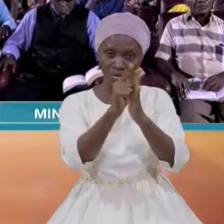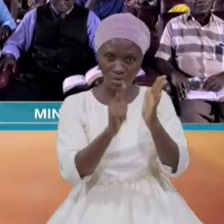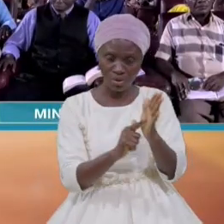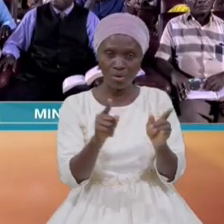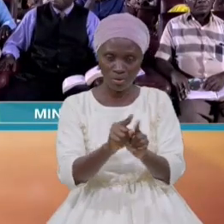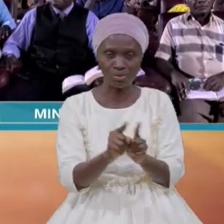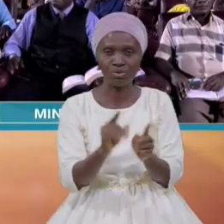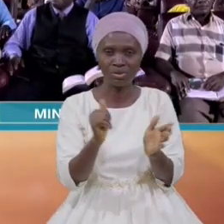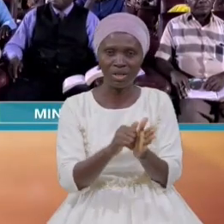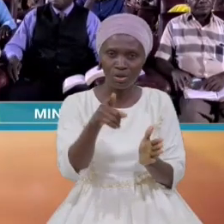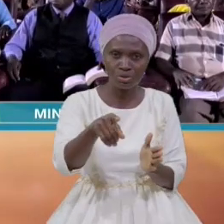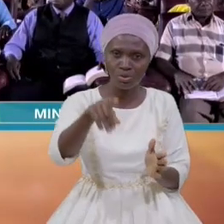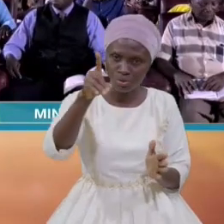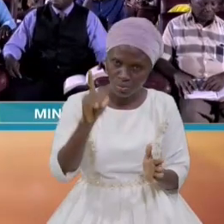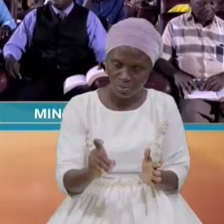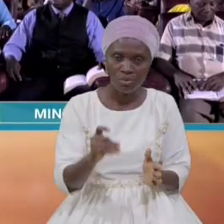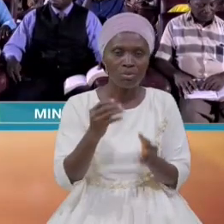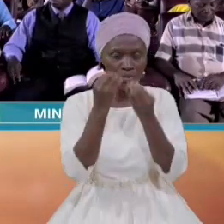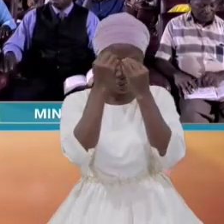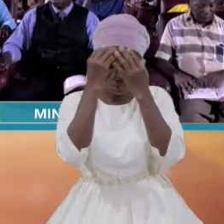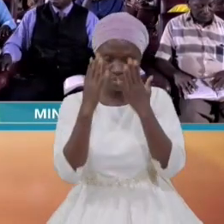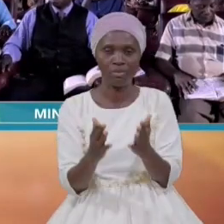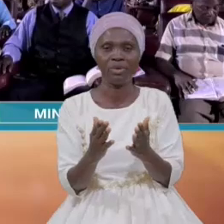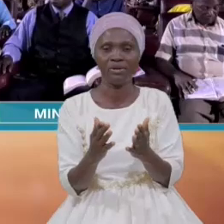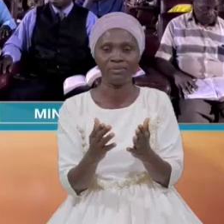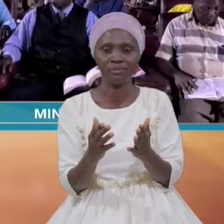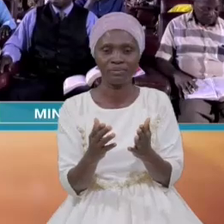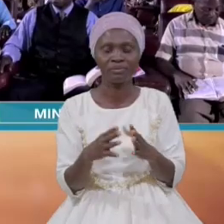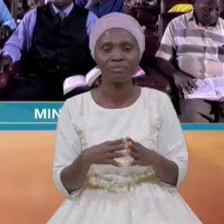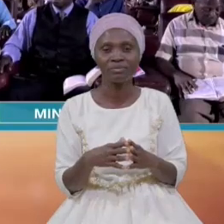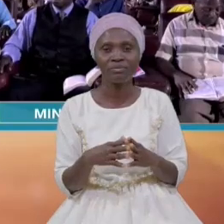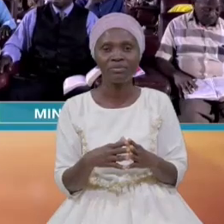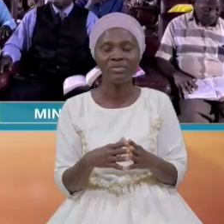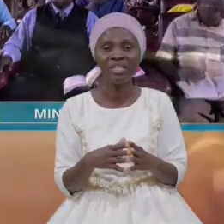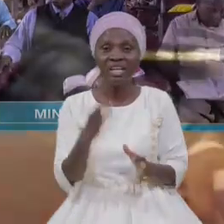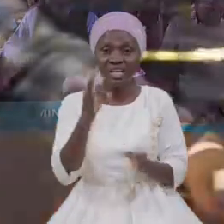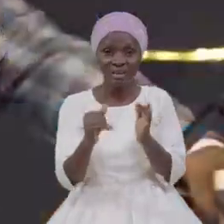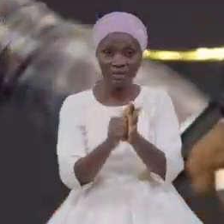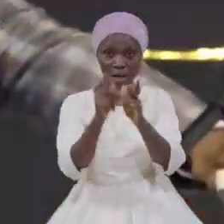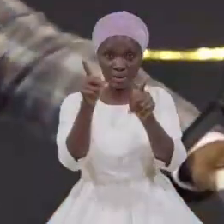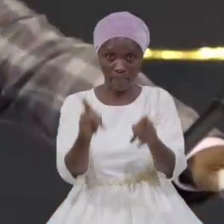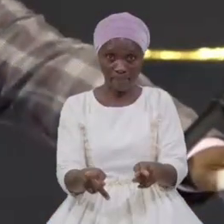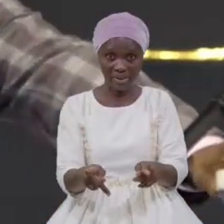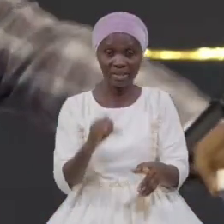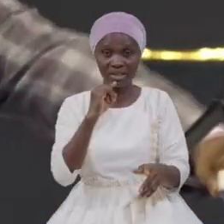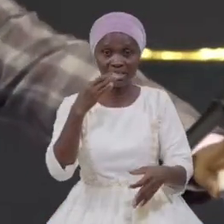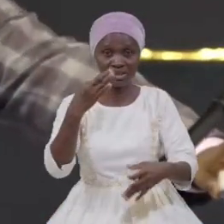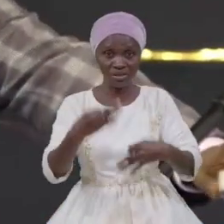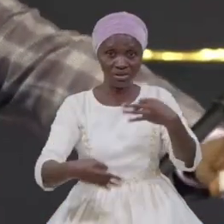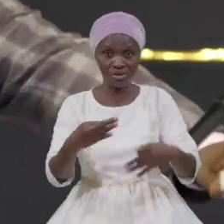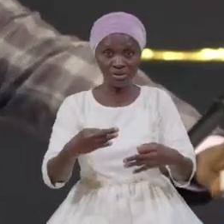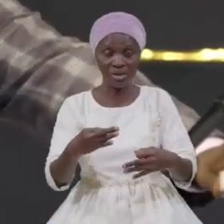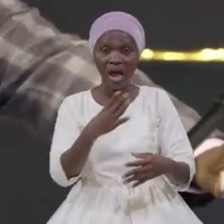come. And eventually, that fellow is judged. And the judge will not be smiling.